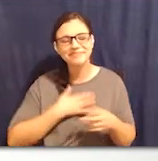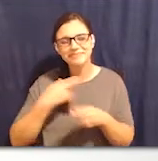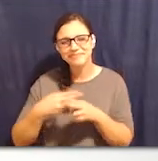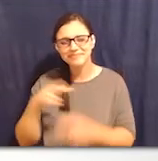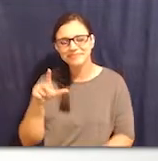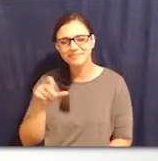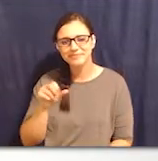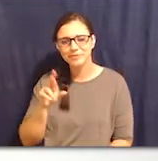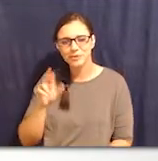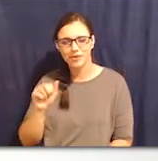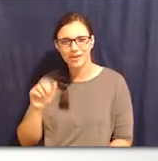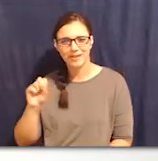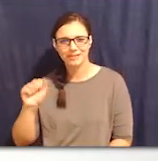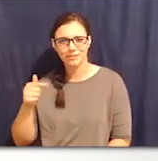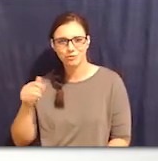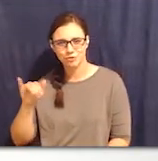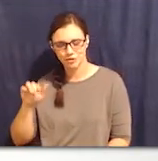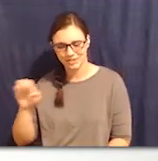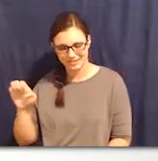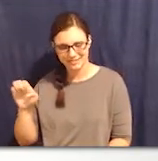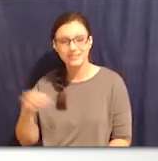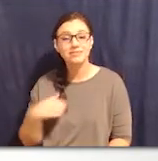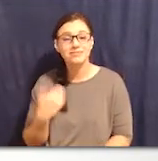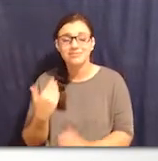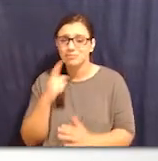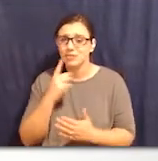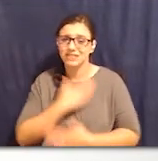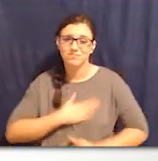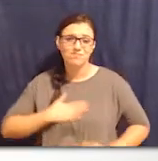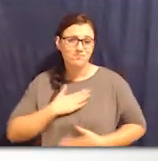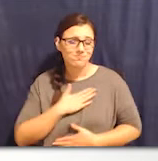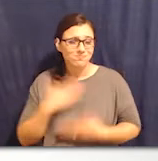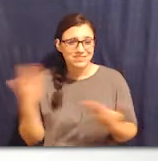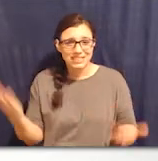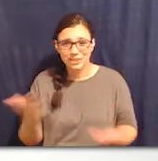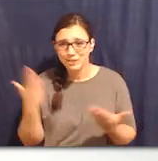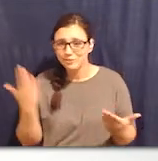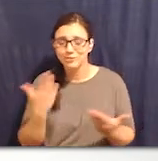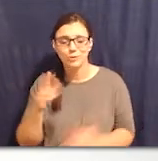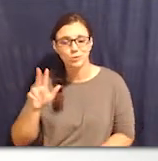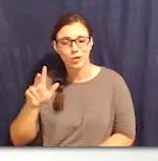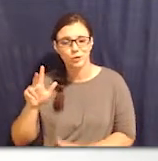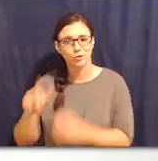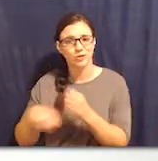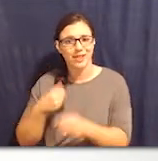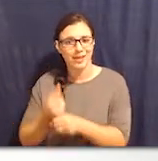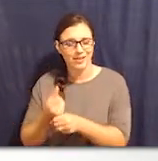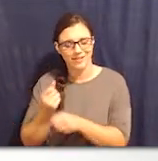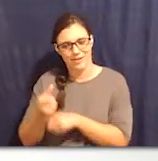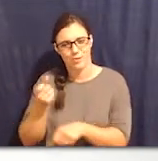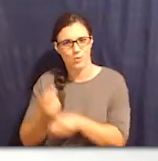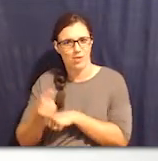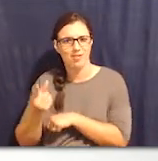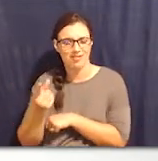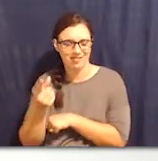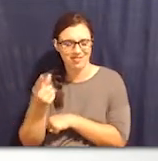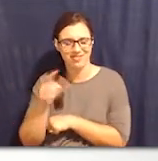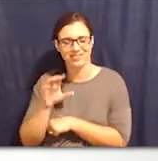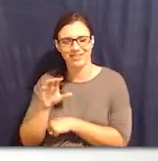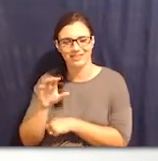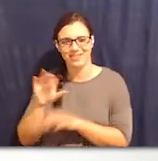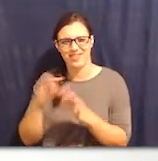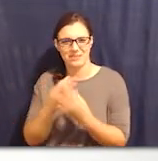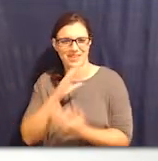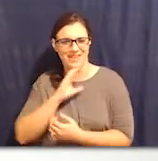Once again, good morning, and my name is Larissa G, and it is such a pleasure for me to be here at the 23rd